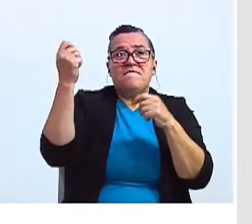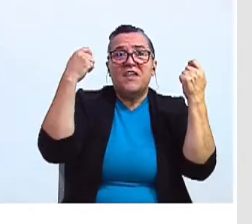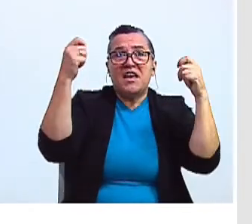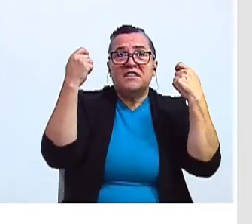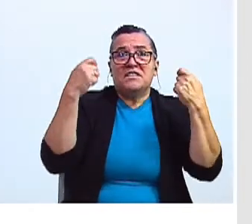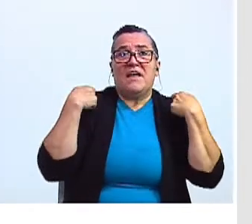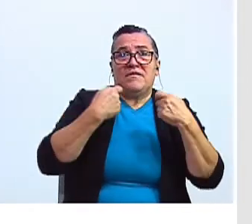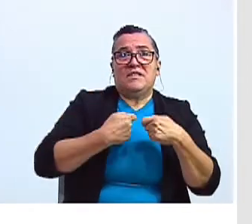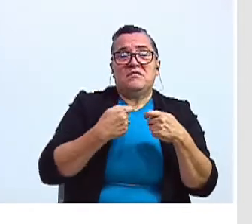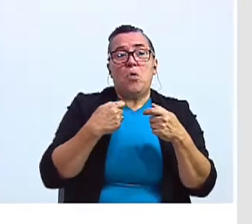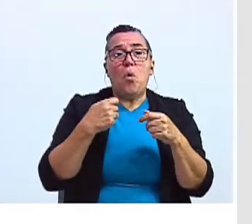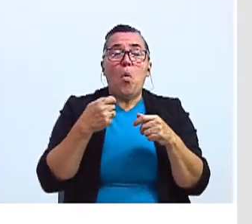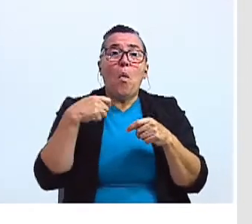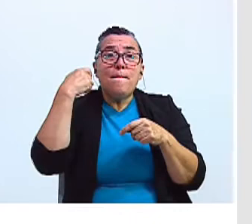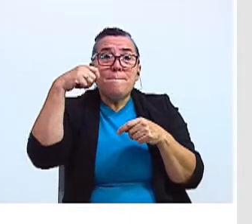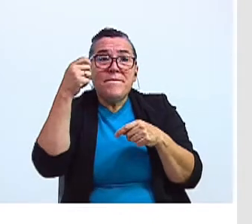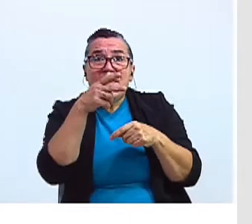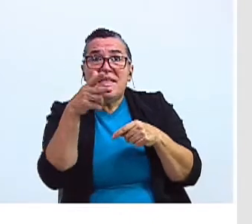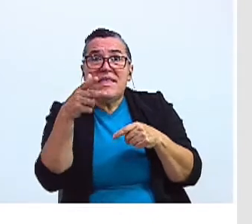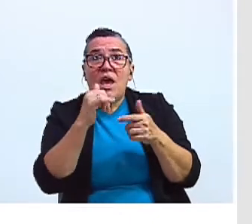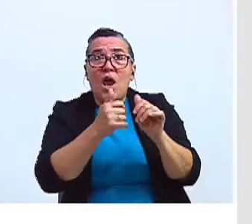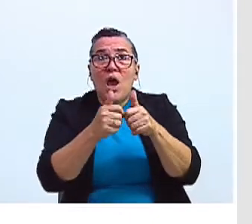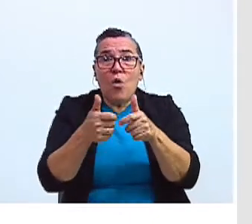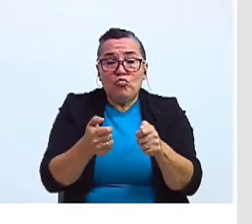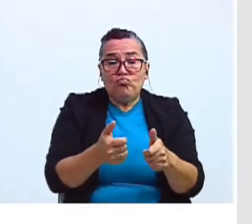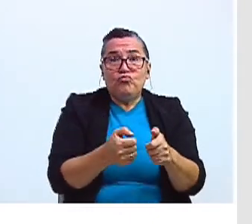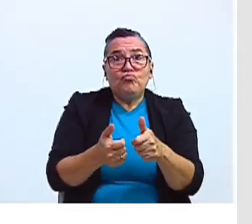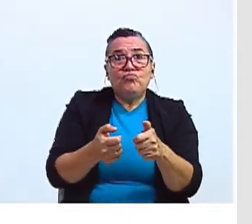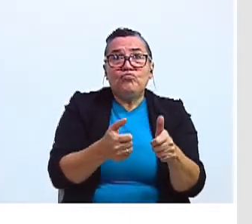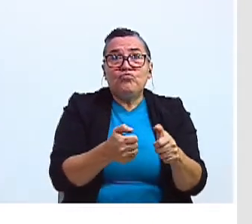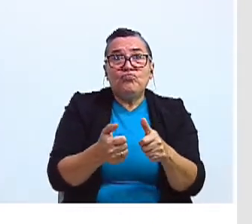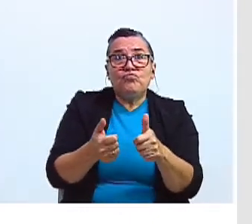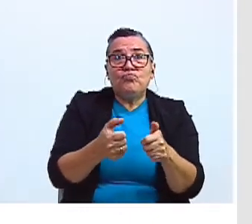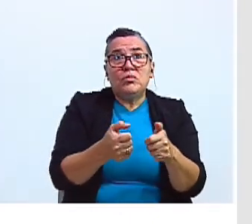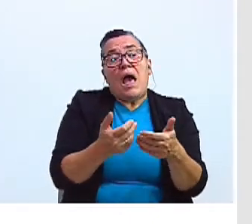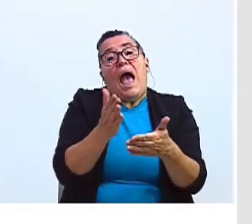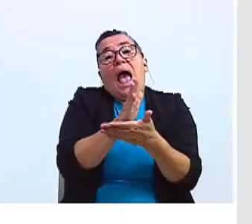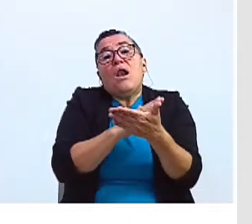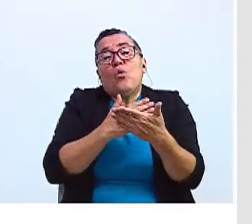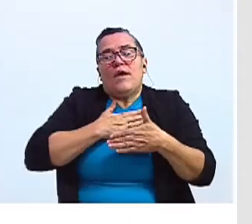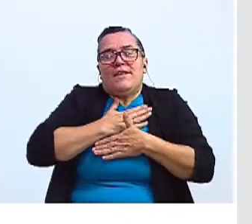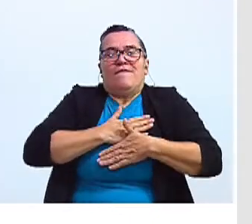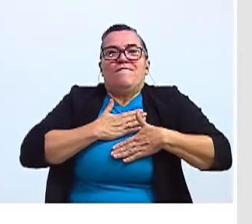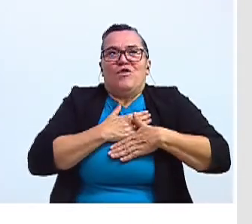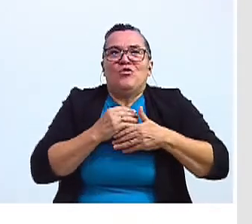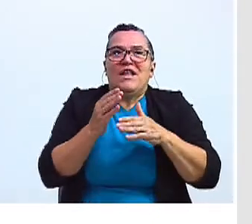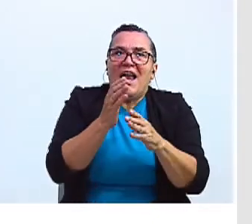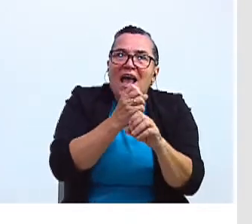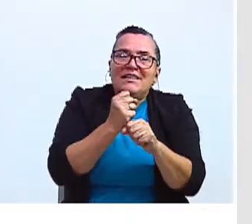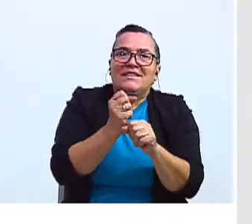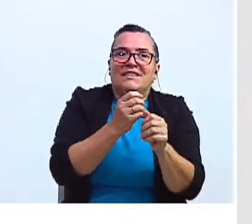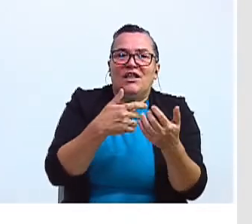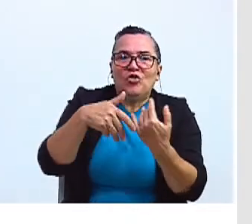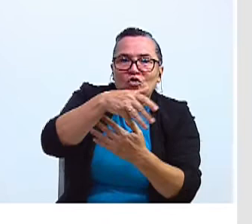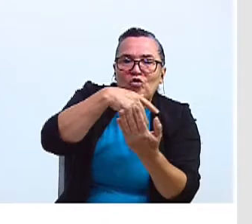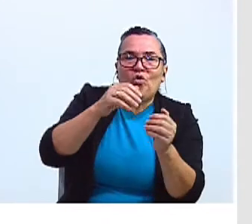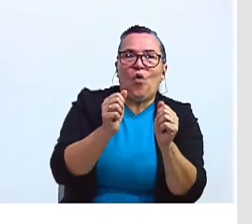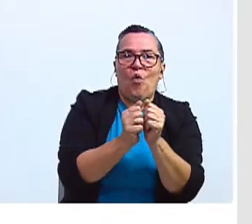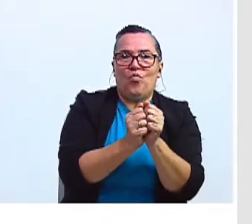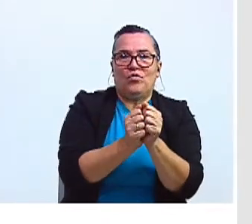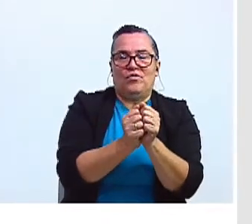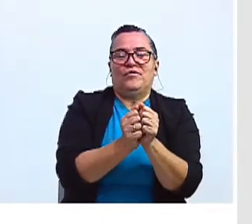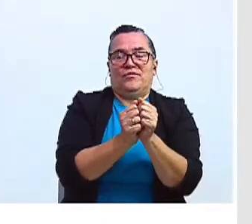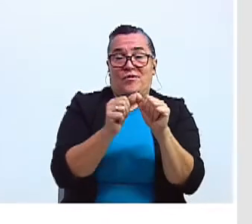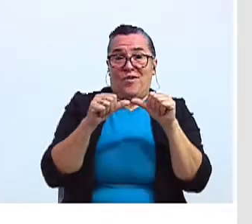games, something you really enjoy doing together. Okay? Okay, let's continue